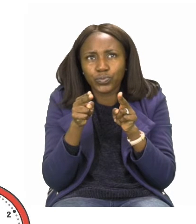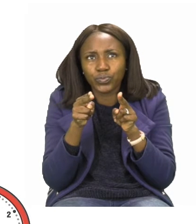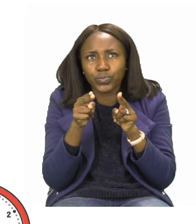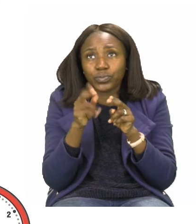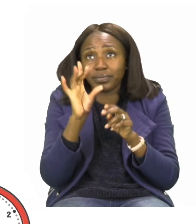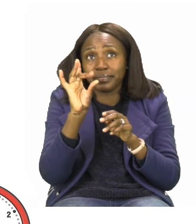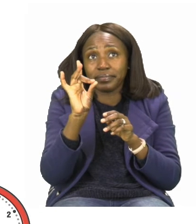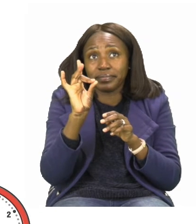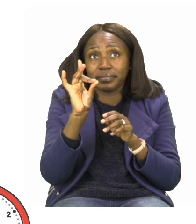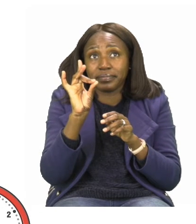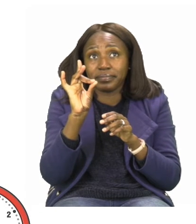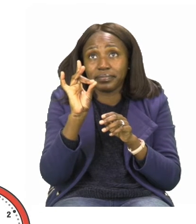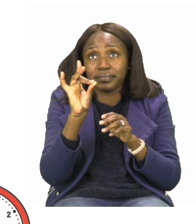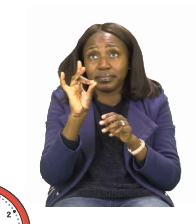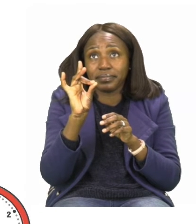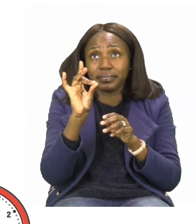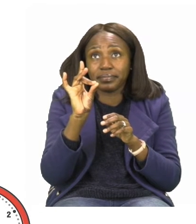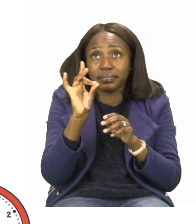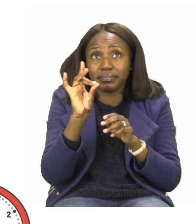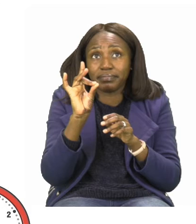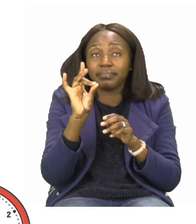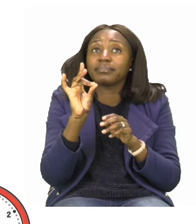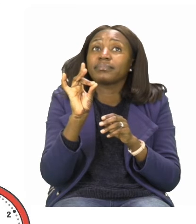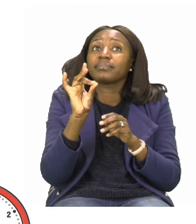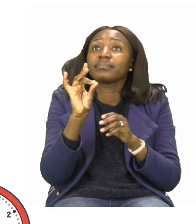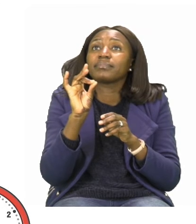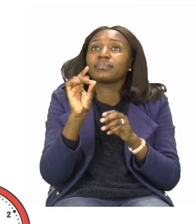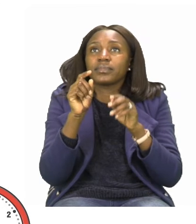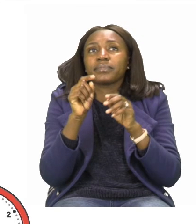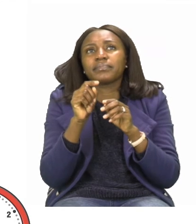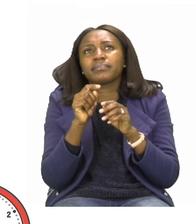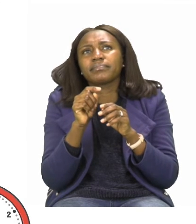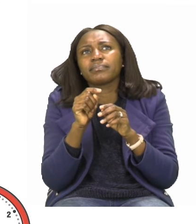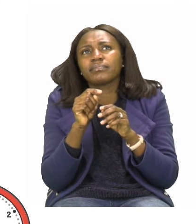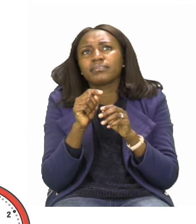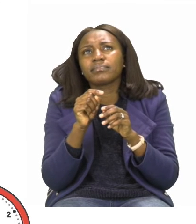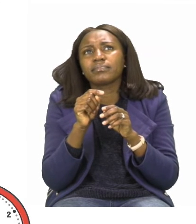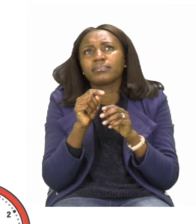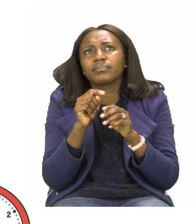8. So we know that our number is 8. But are we going to say